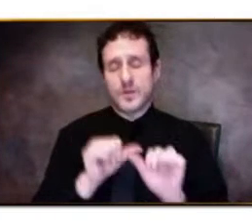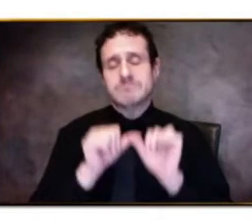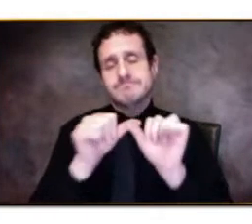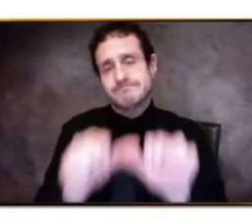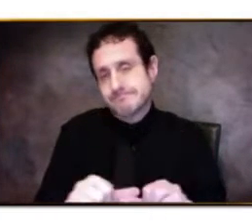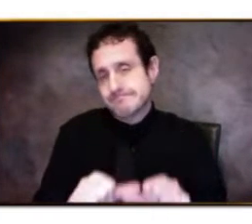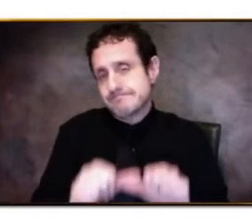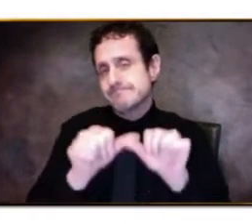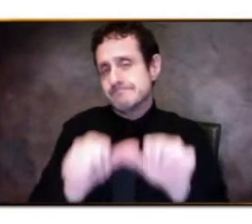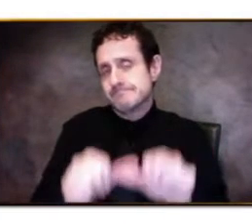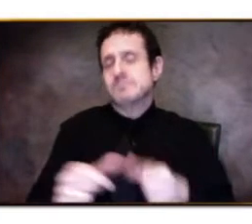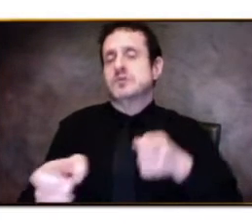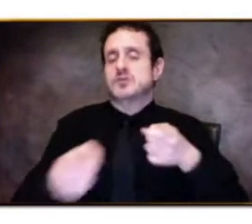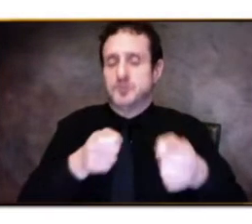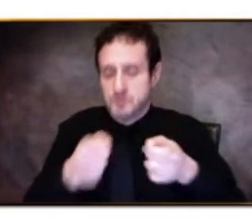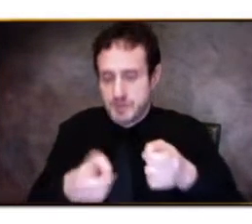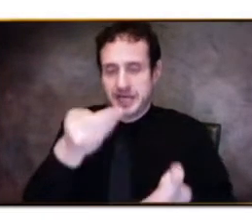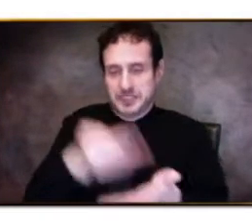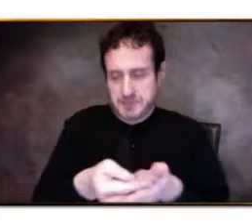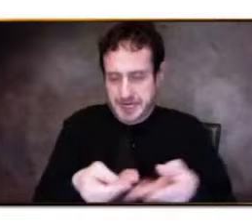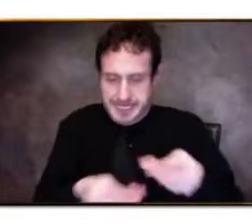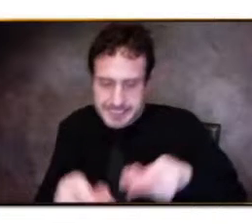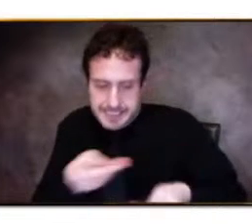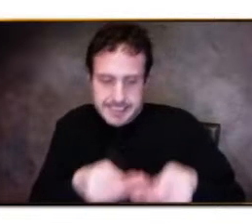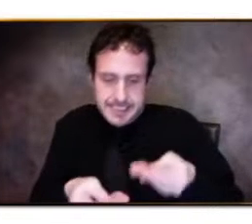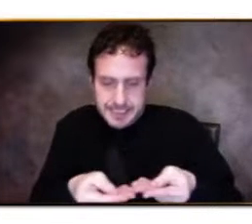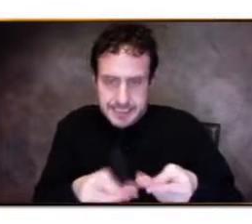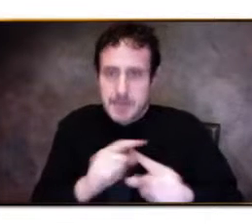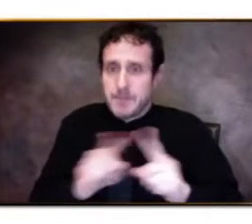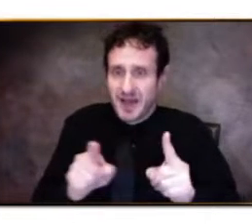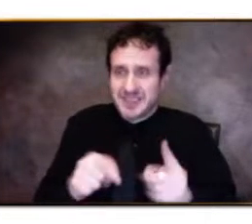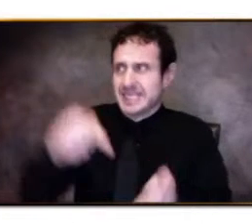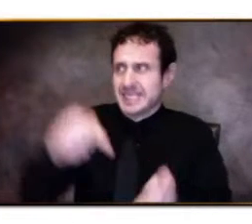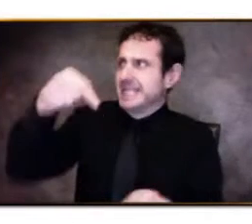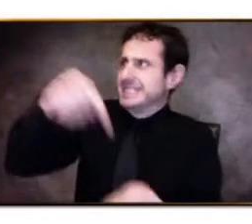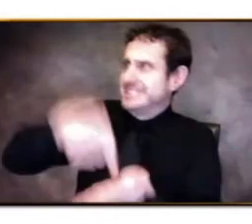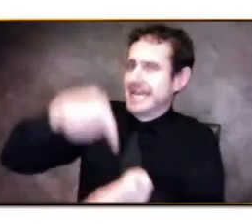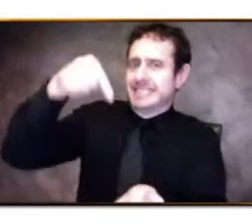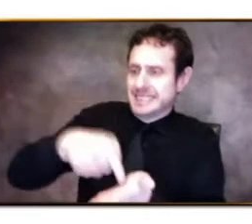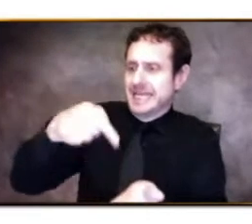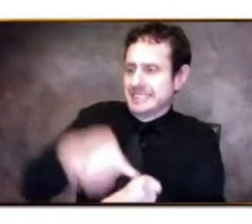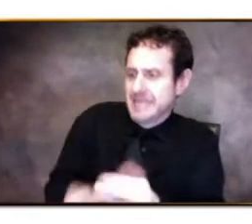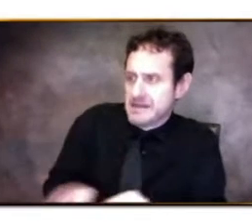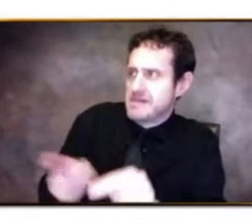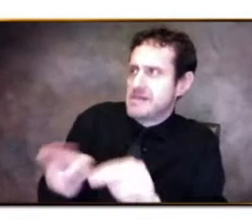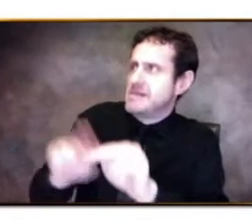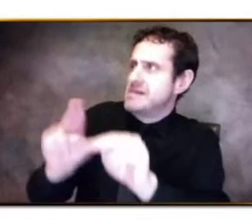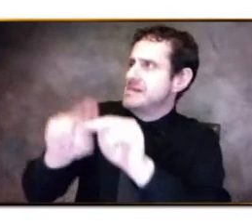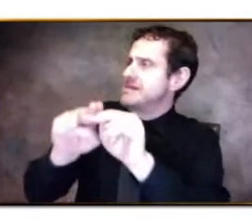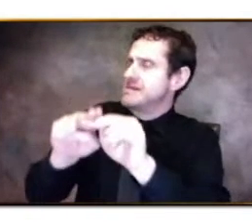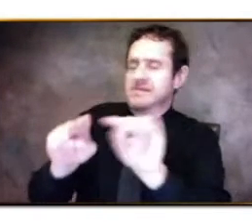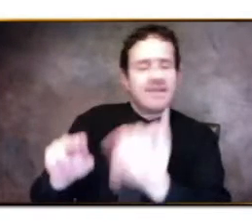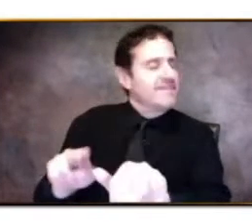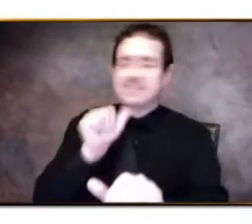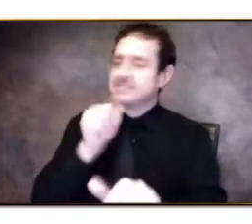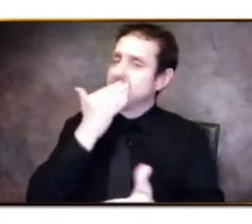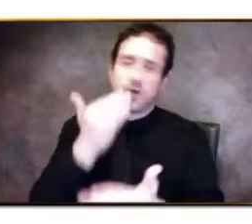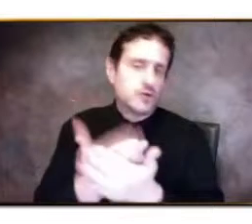way through this crisis, adding debt is not a long-term solution to structural